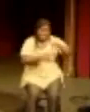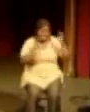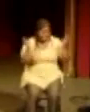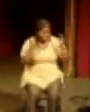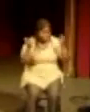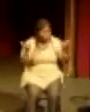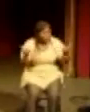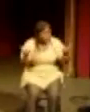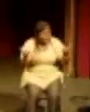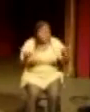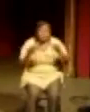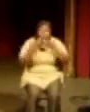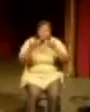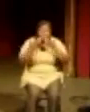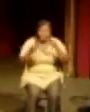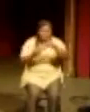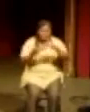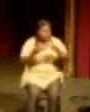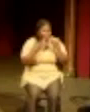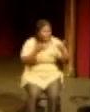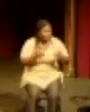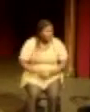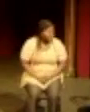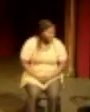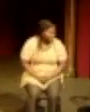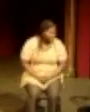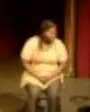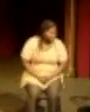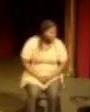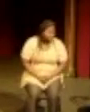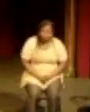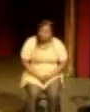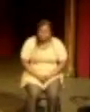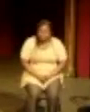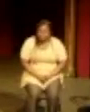So let's thank Lauren and Vanessa.